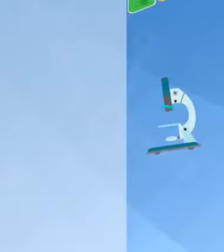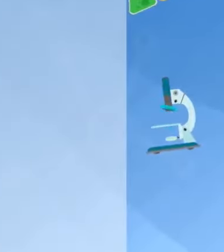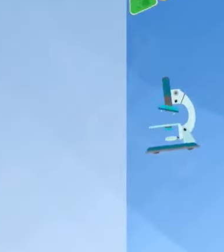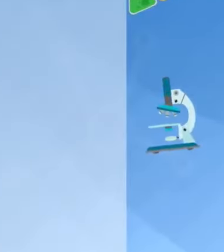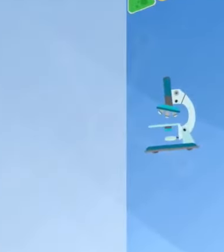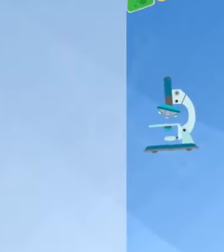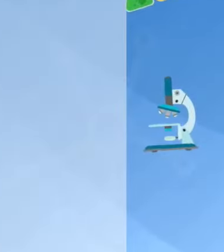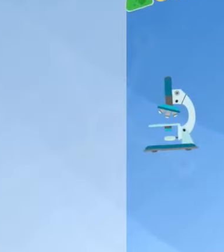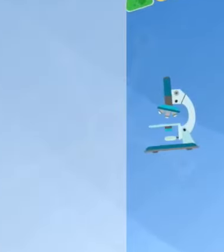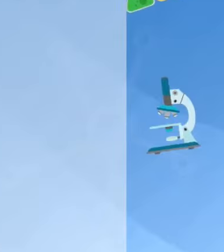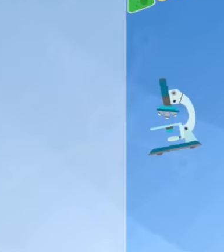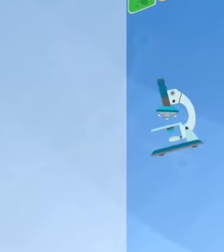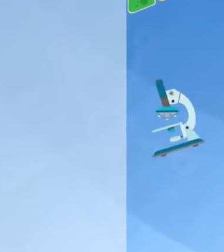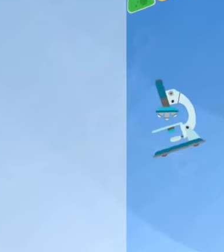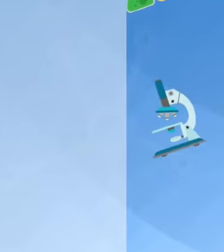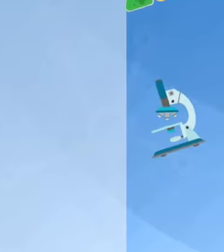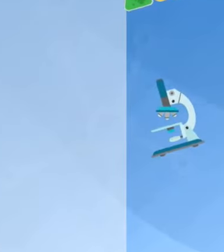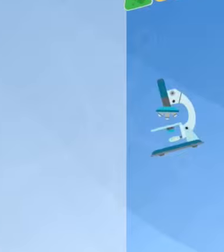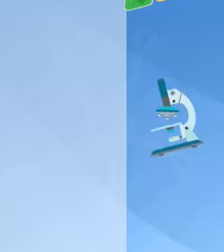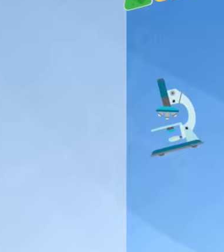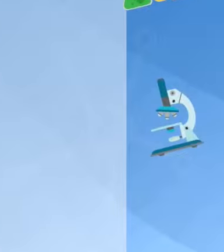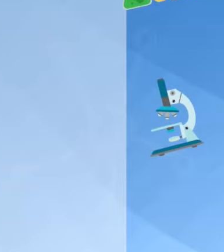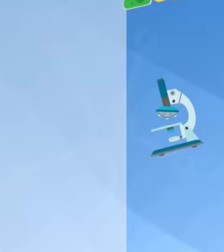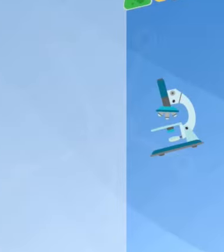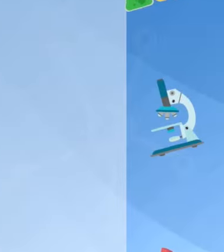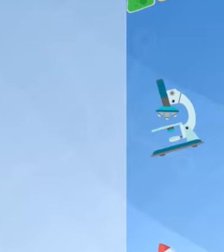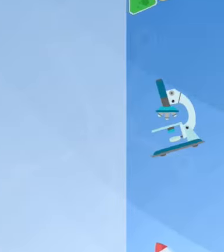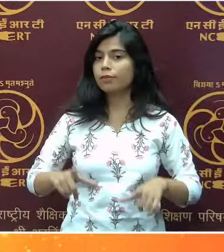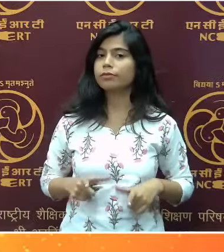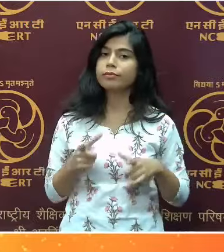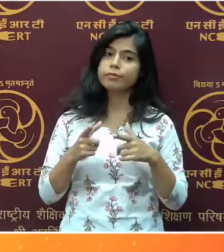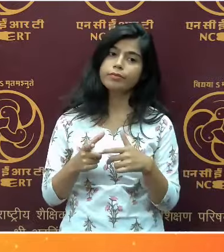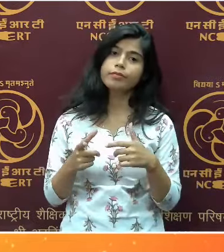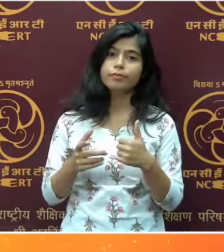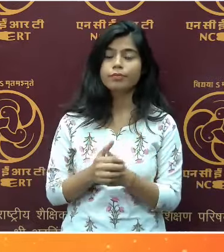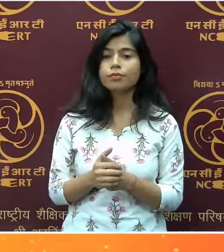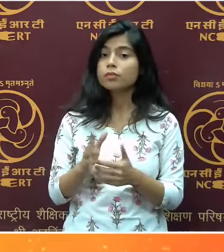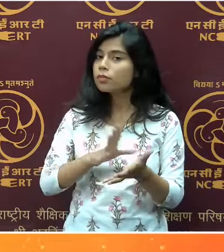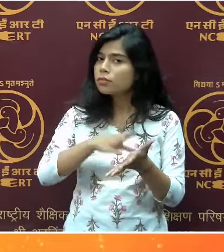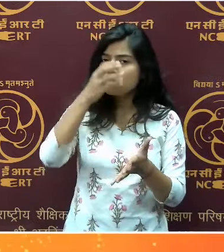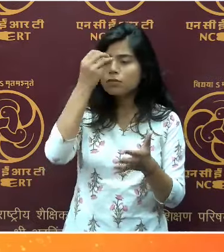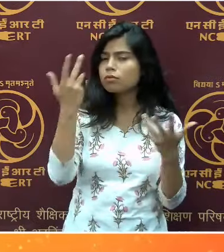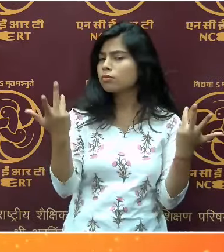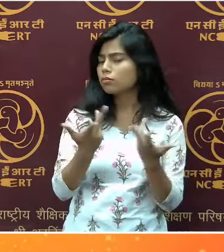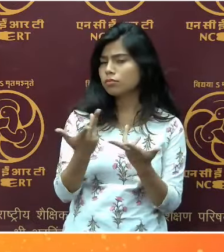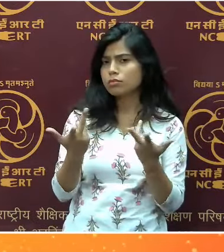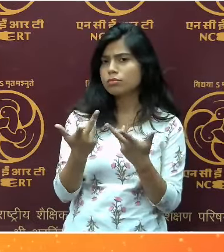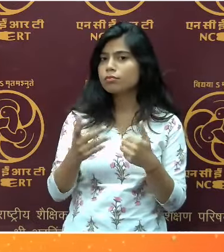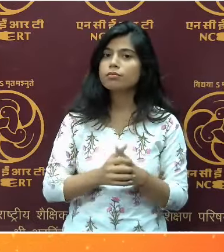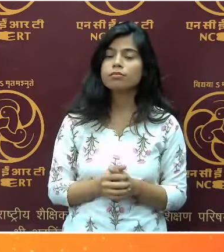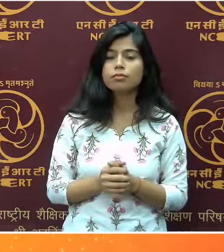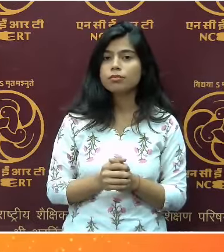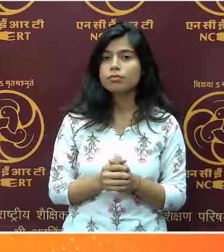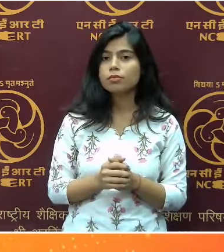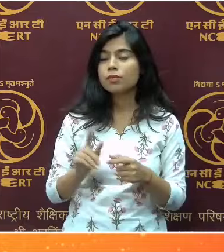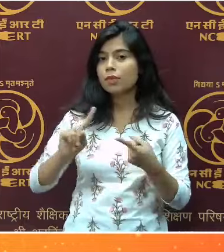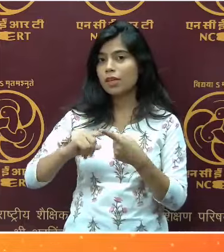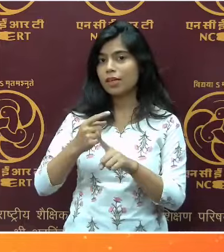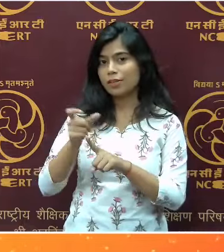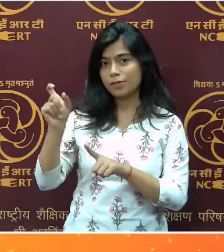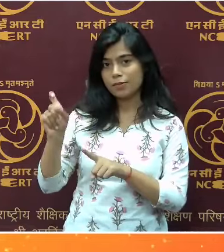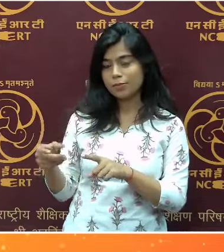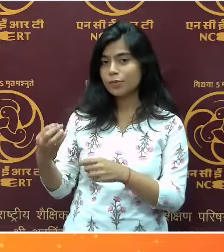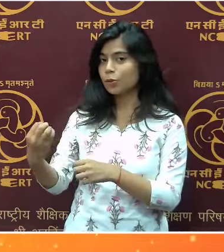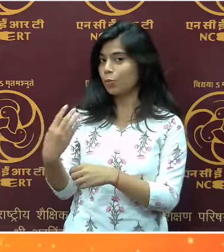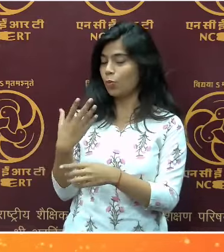all know, it's a form of energy and it powers modern life. So, what else we are going to learn today in this specific session? Our expert will tell